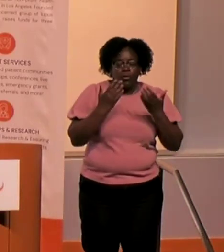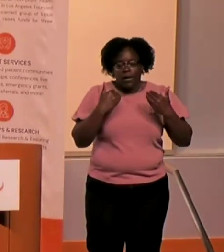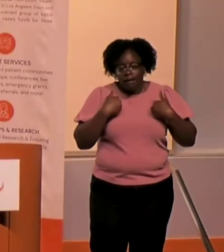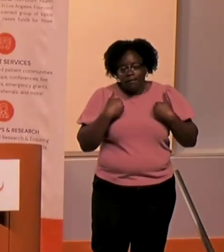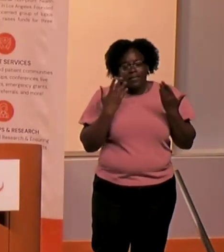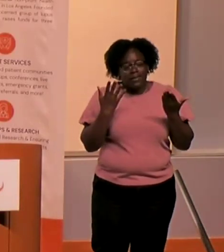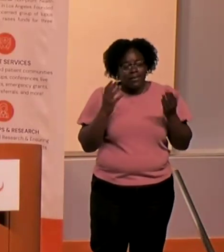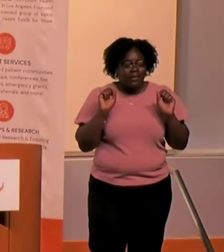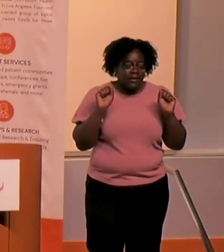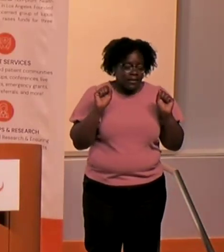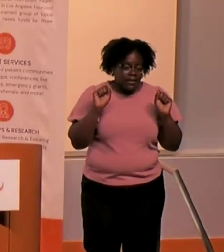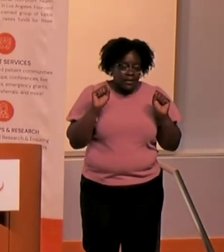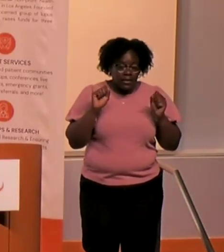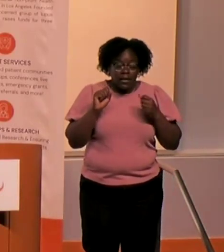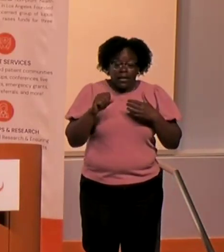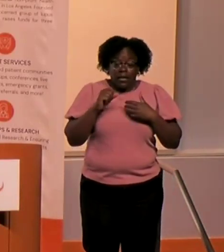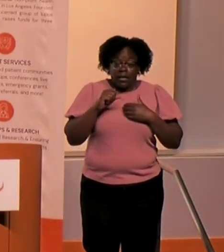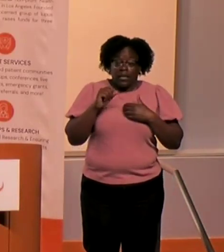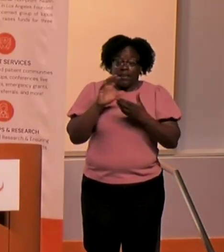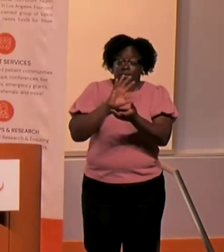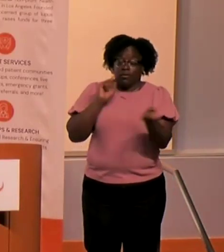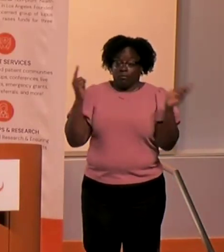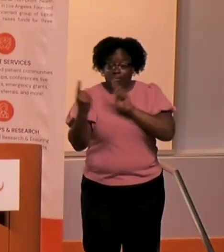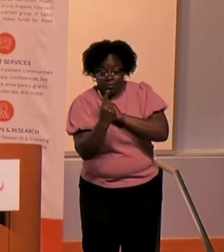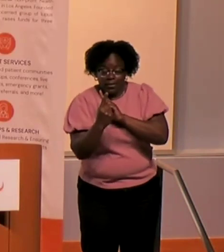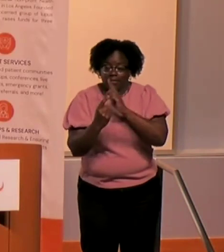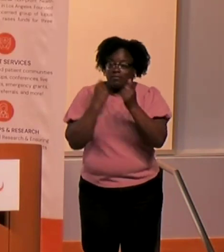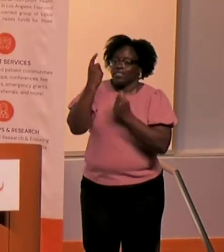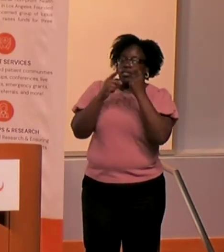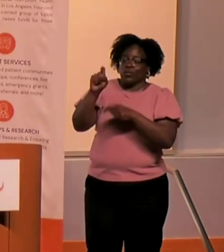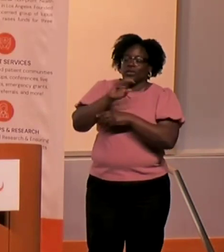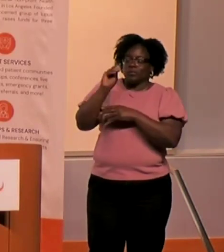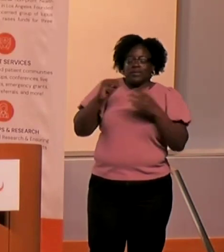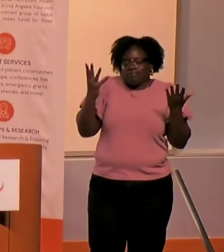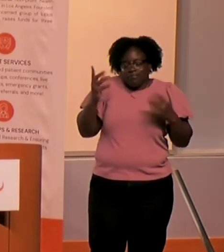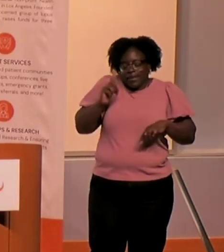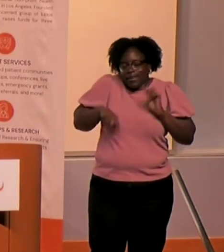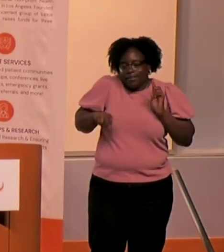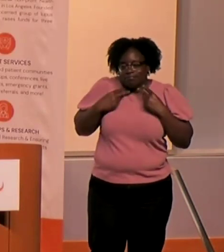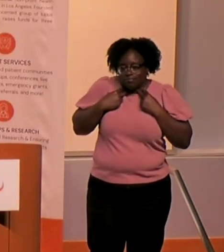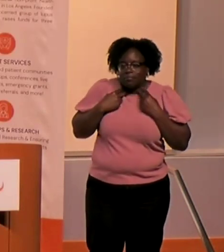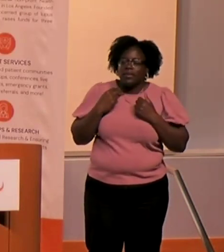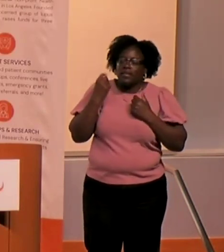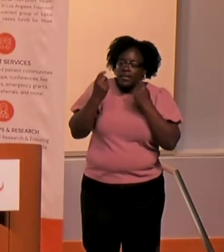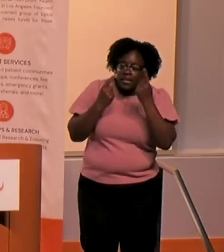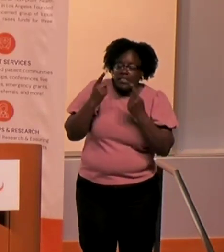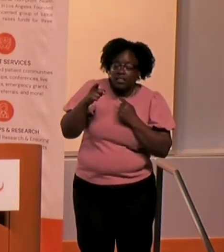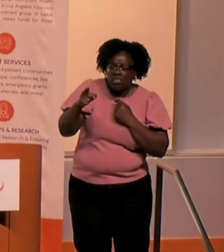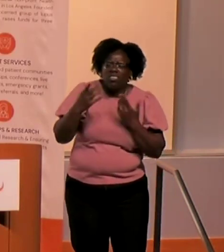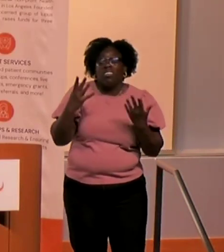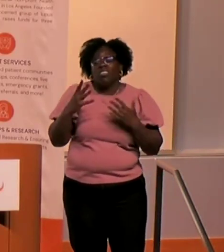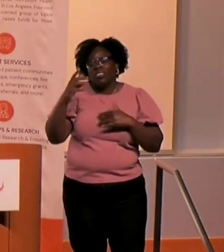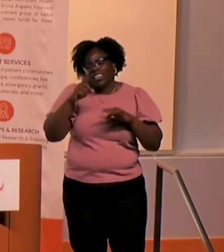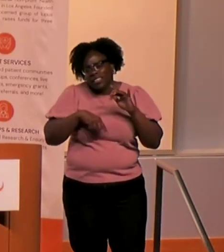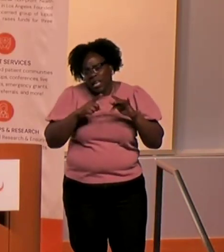I can't be in their shoes and know exactly what they're going through, but I can definitely resonate with them. Missing school, having